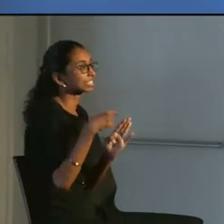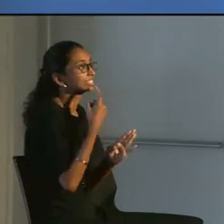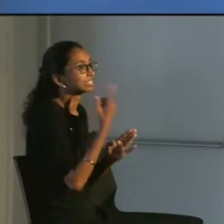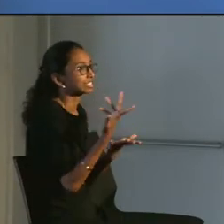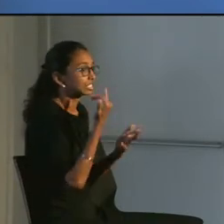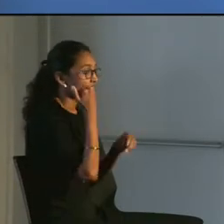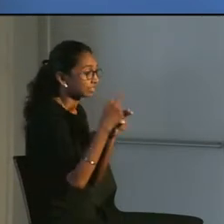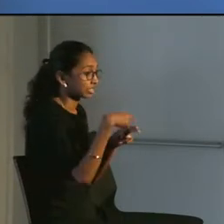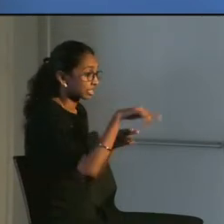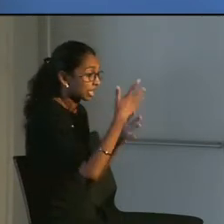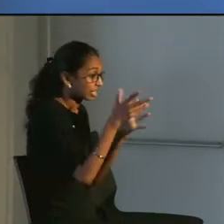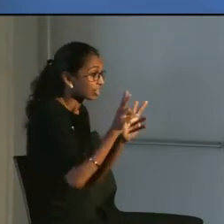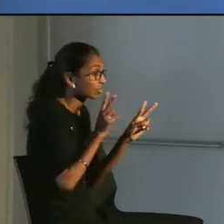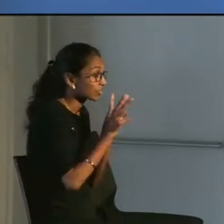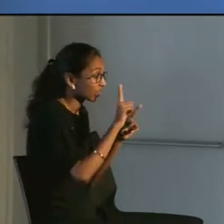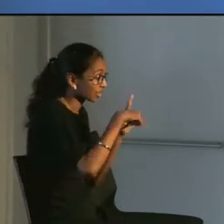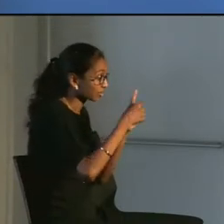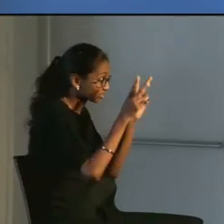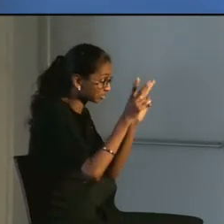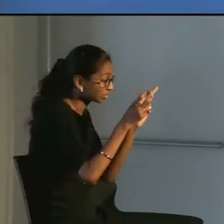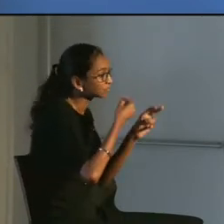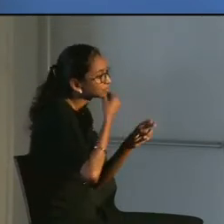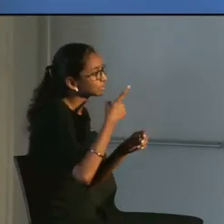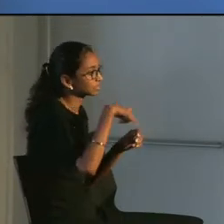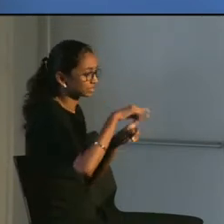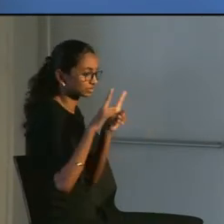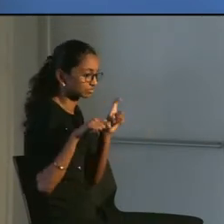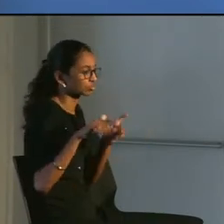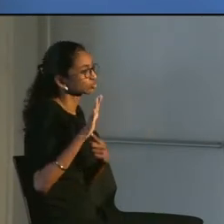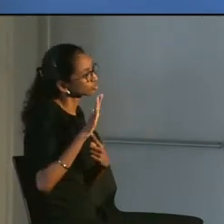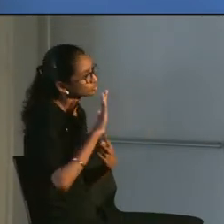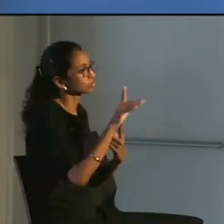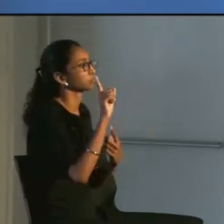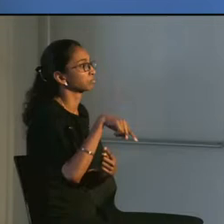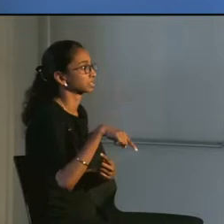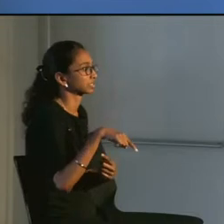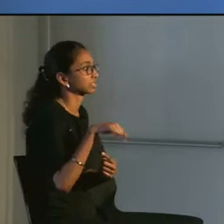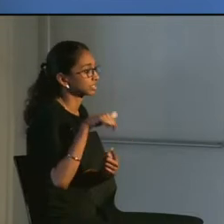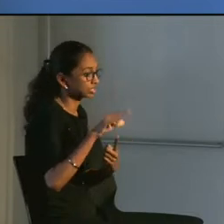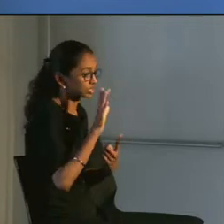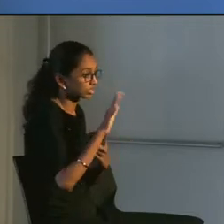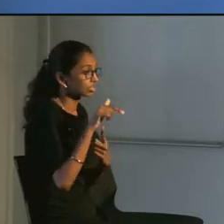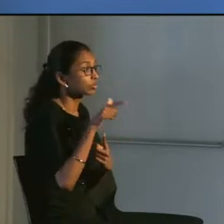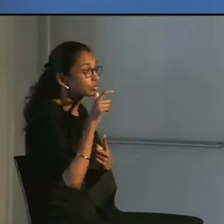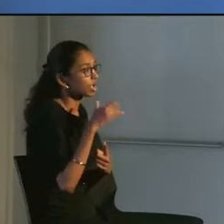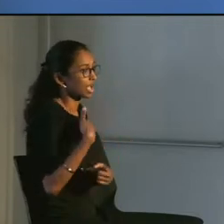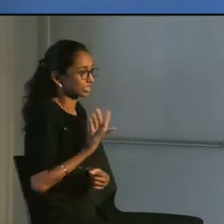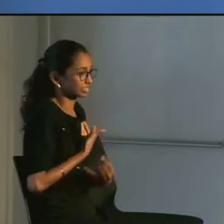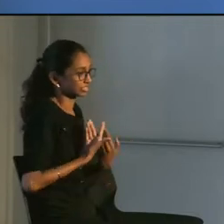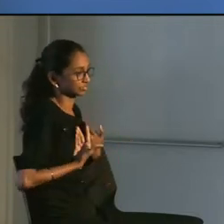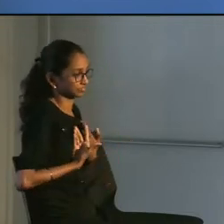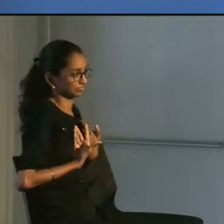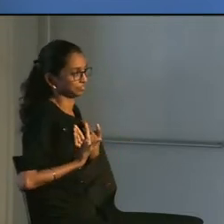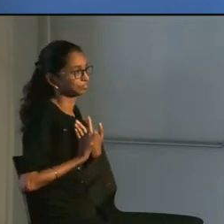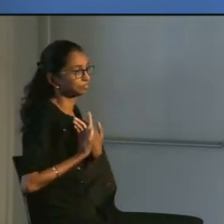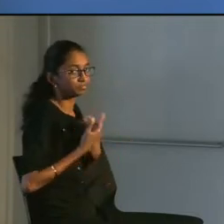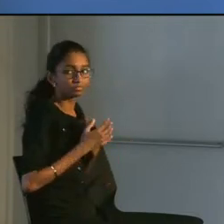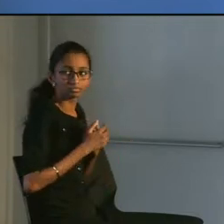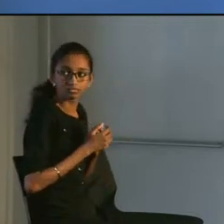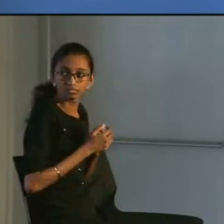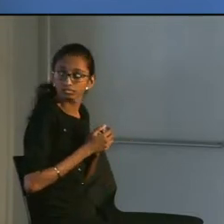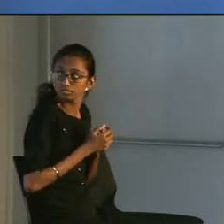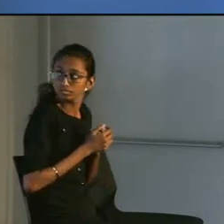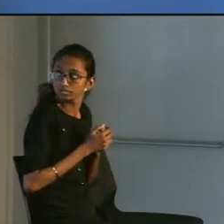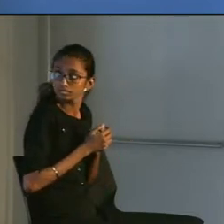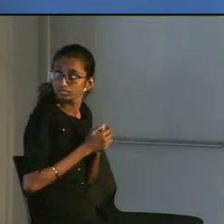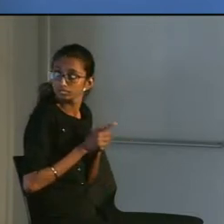ever talk about that, please show everyone this image, that this is also us. So I'll just leave